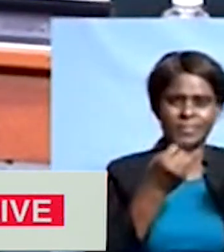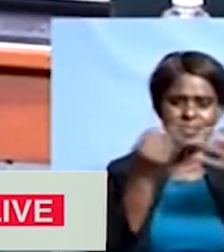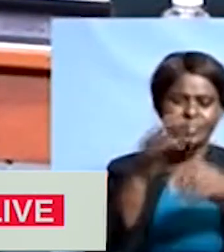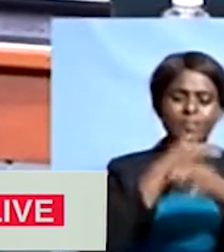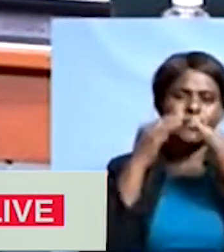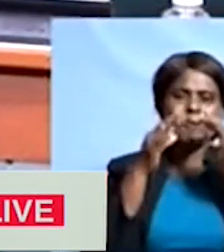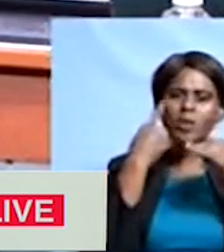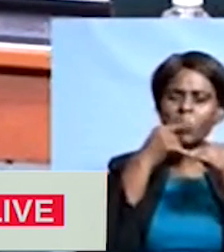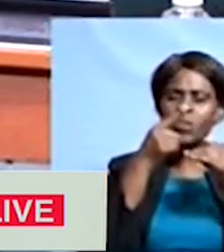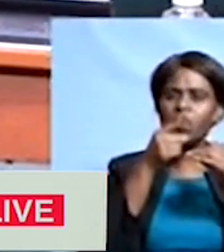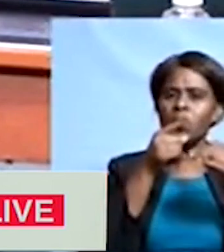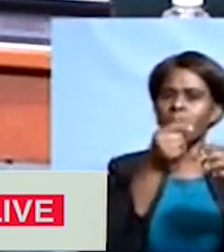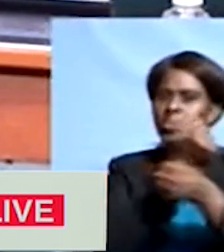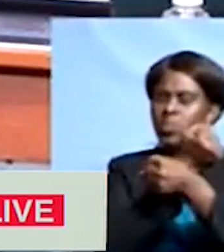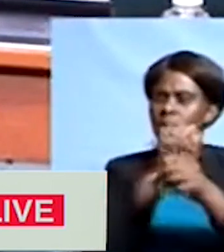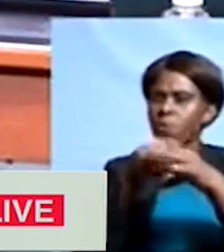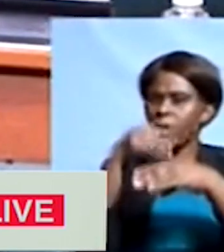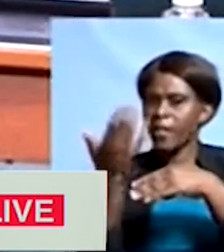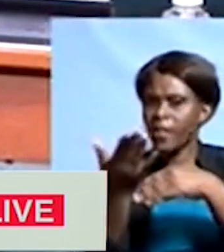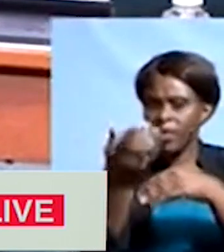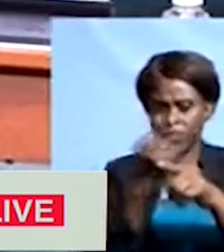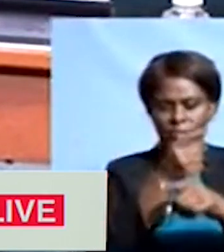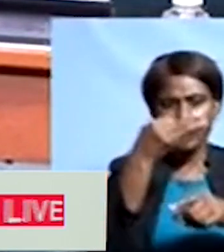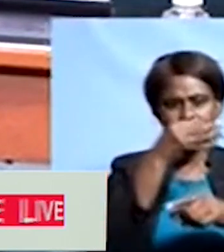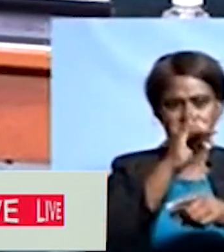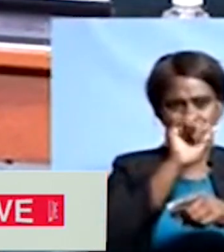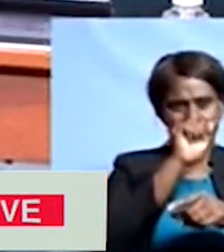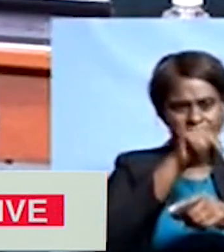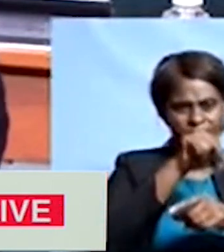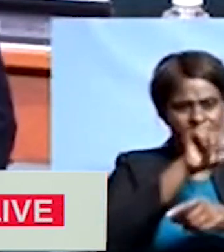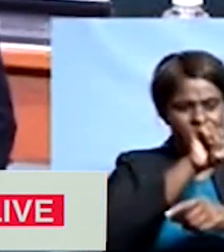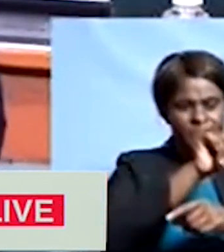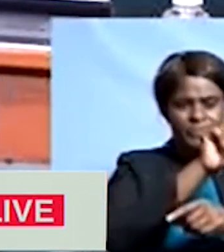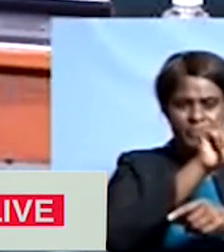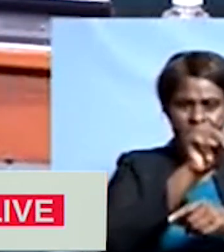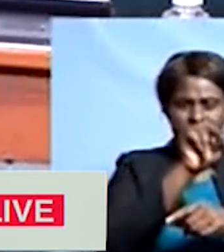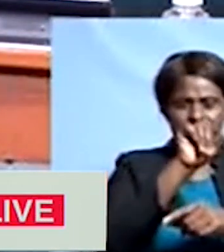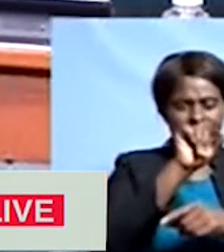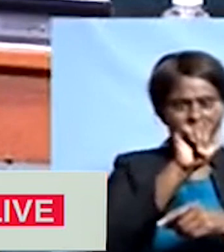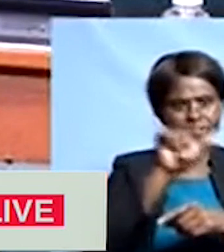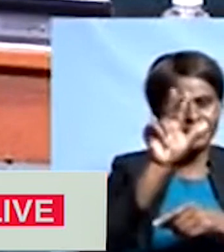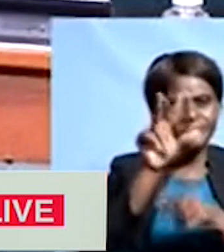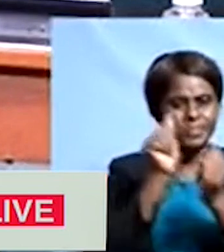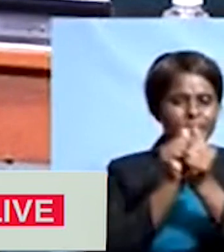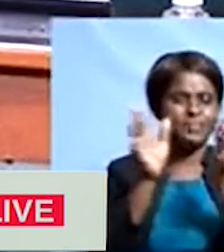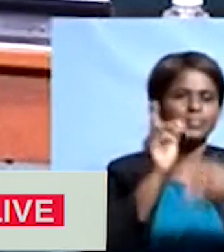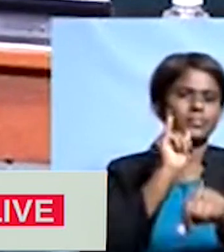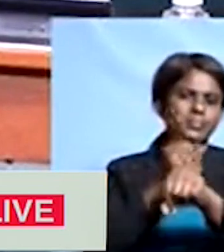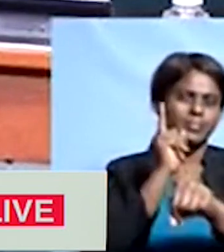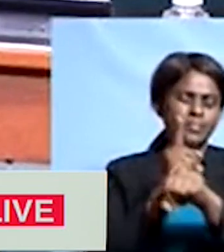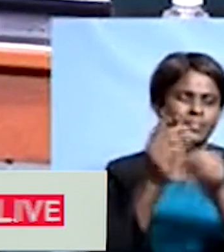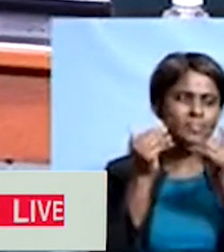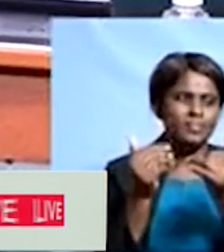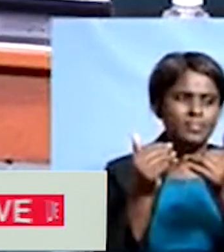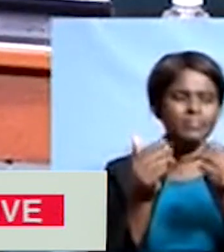who were weaned off the Farmer Input Support Program for the 2022-23 farming season without warning are on